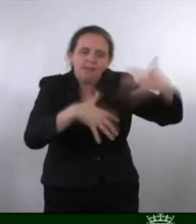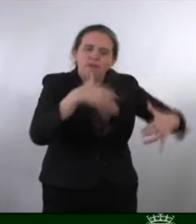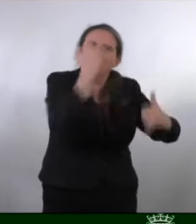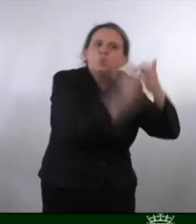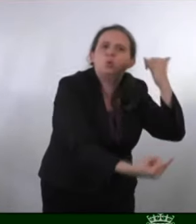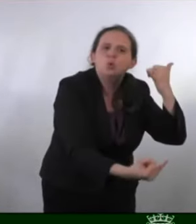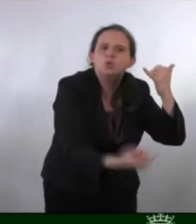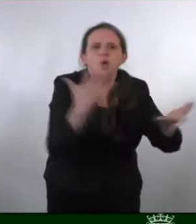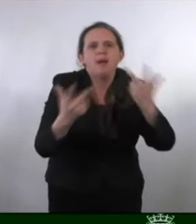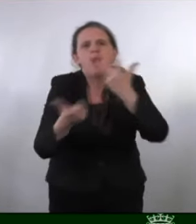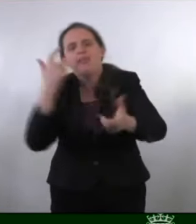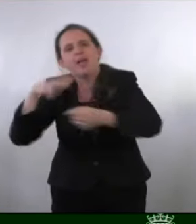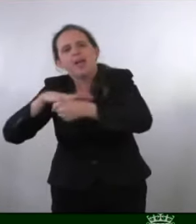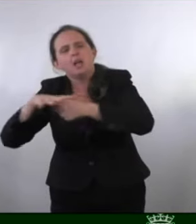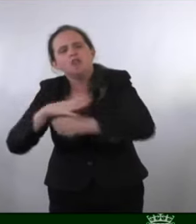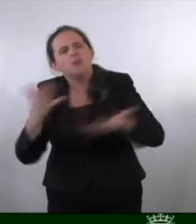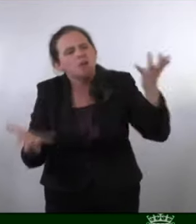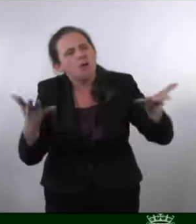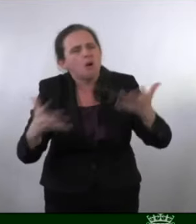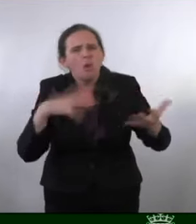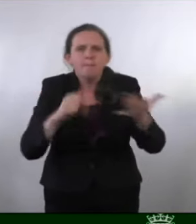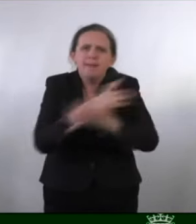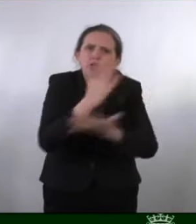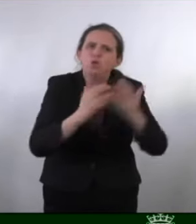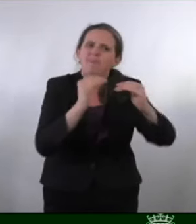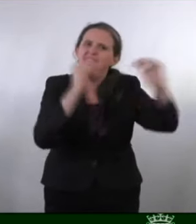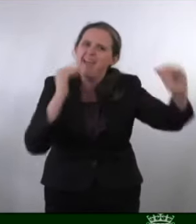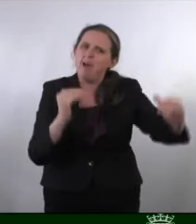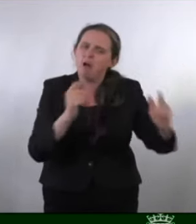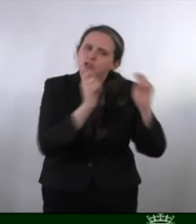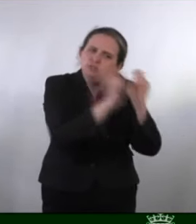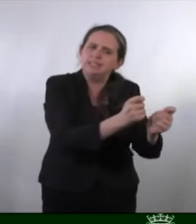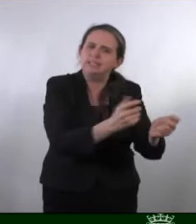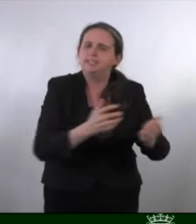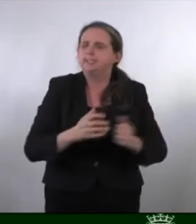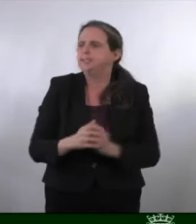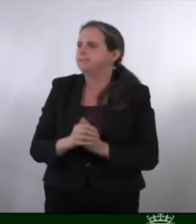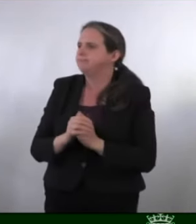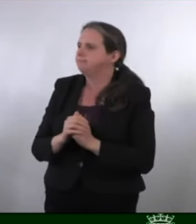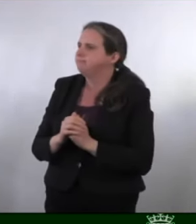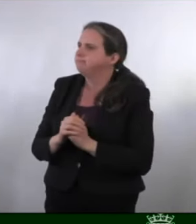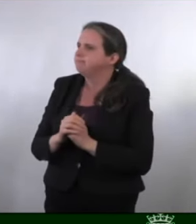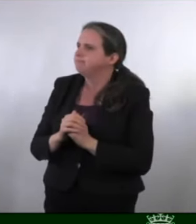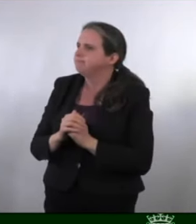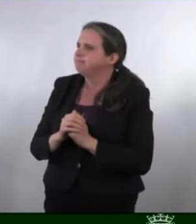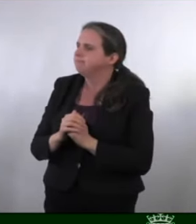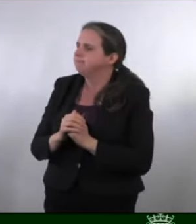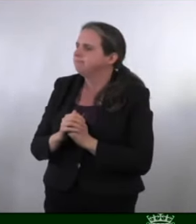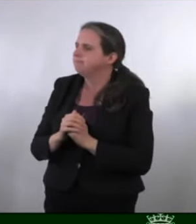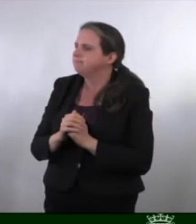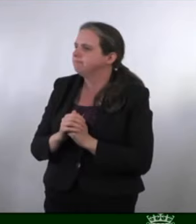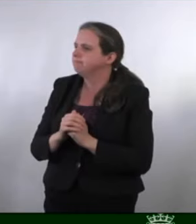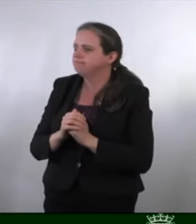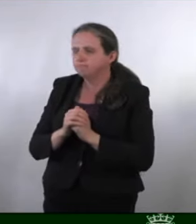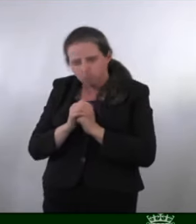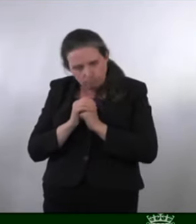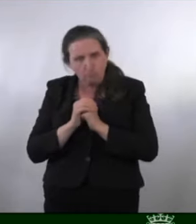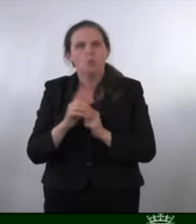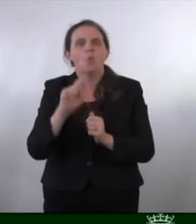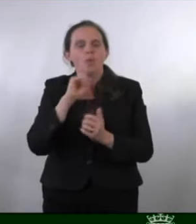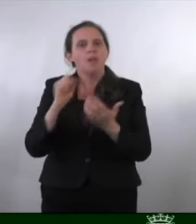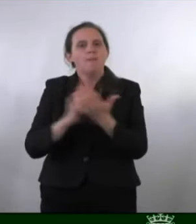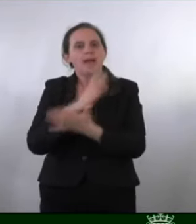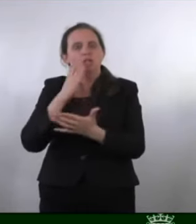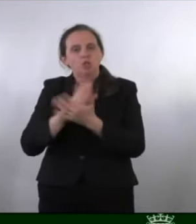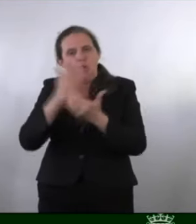Minister. Yes, we will indeed, and as I said in my statement, we'll make sure that there's much more uniformity about the